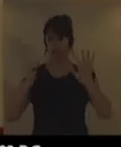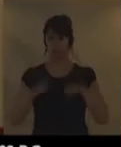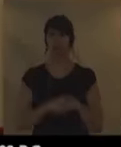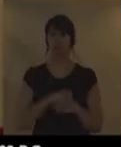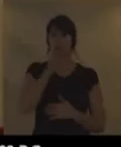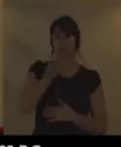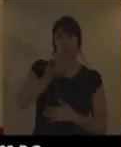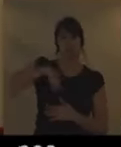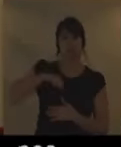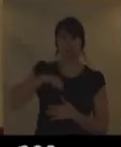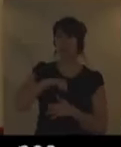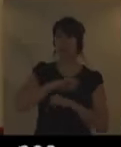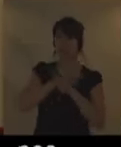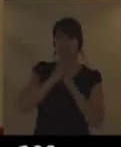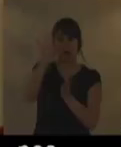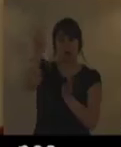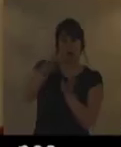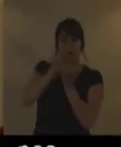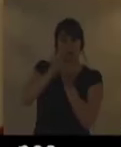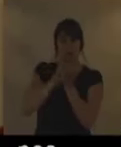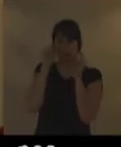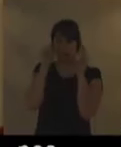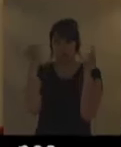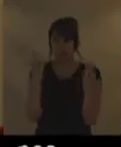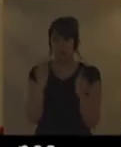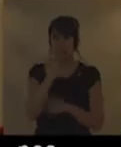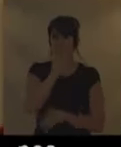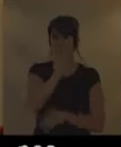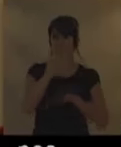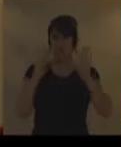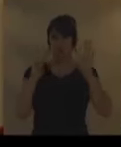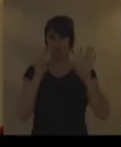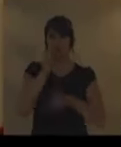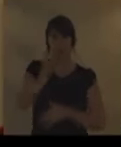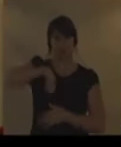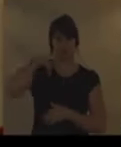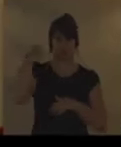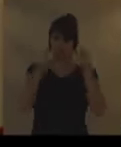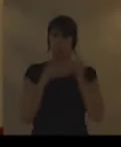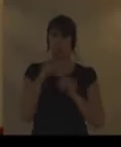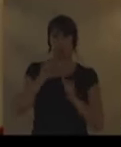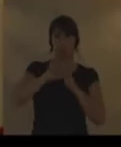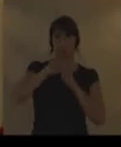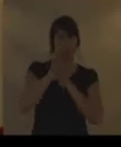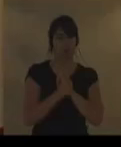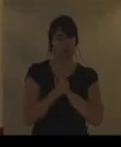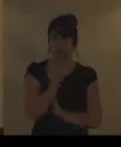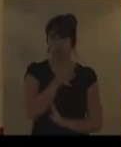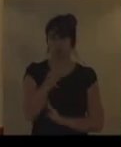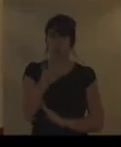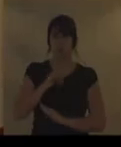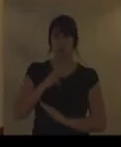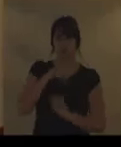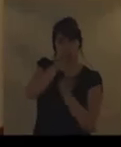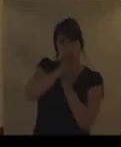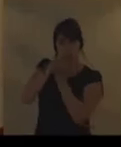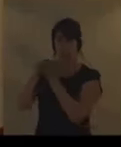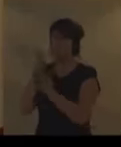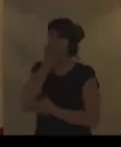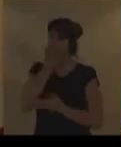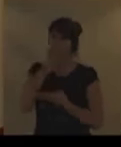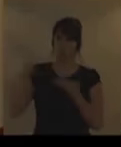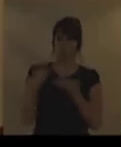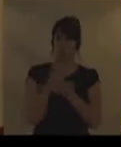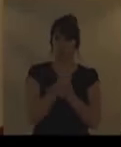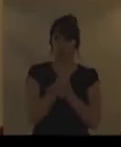that we believe sufficient to reach all of the signs. knowing that